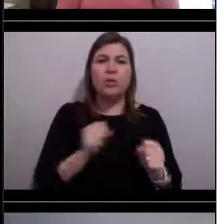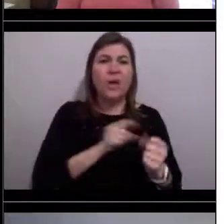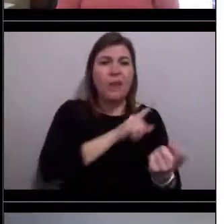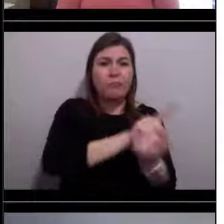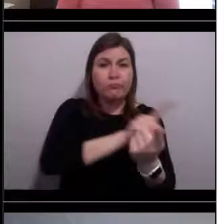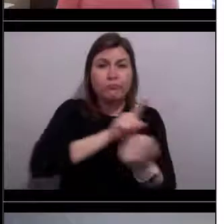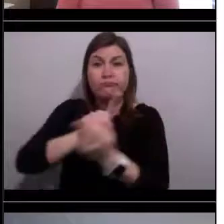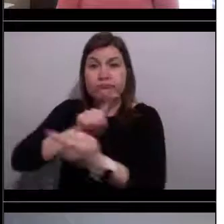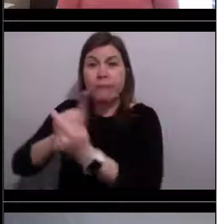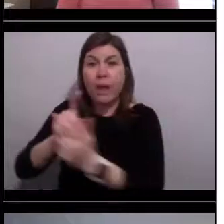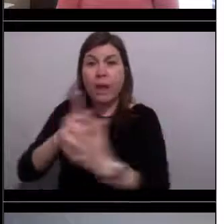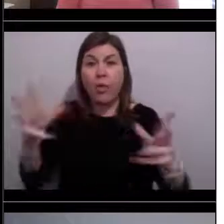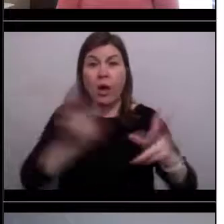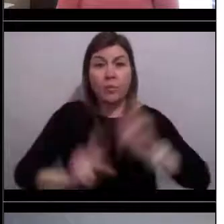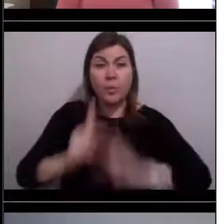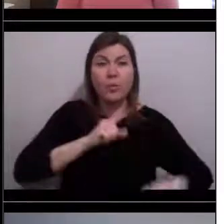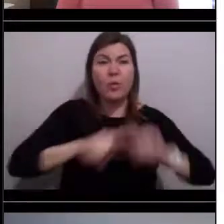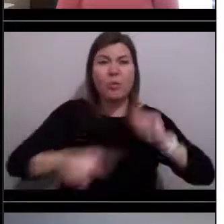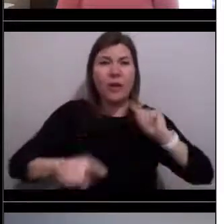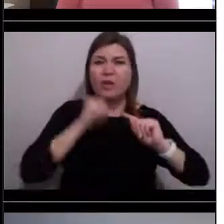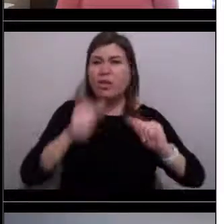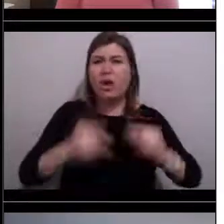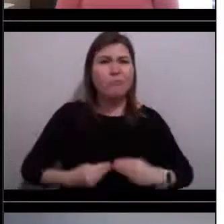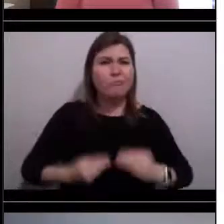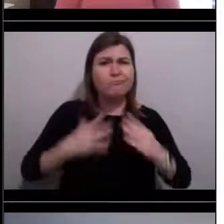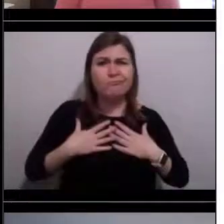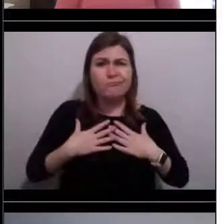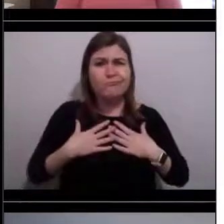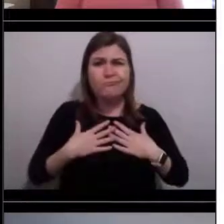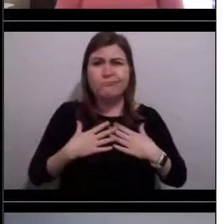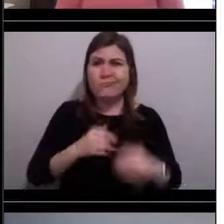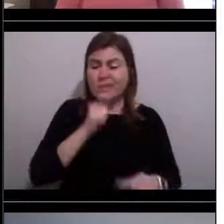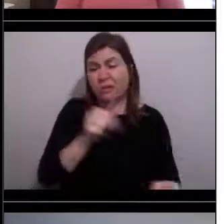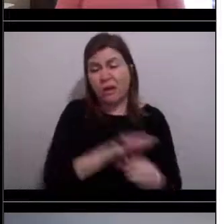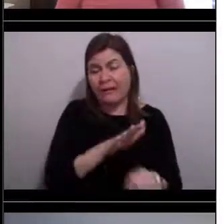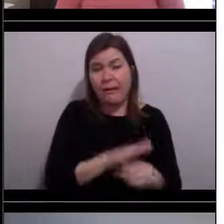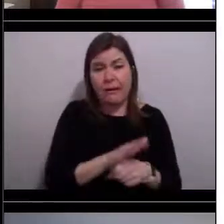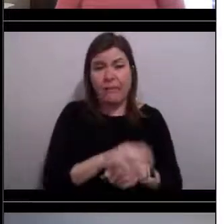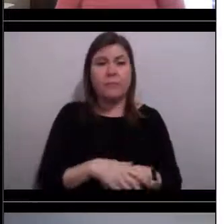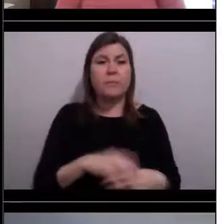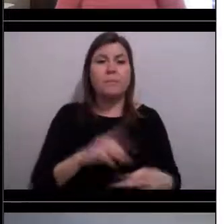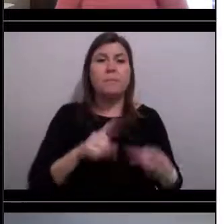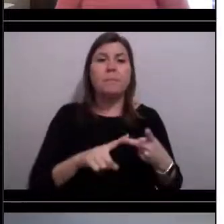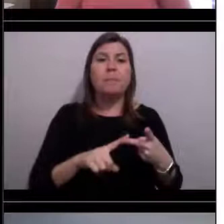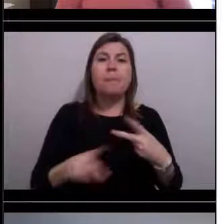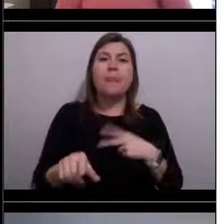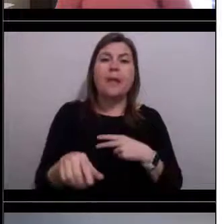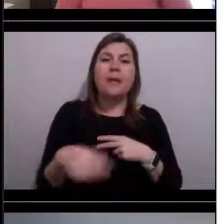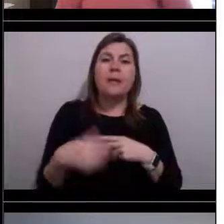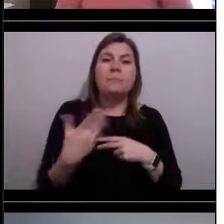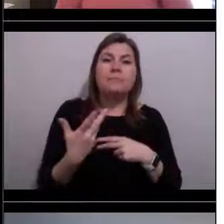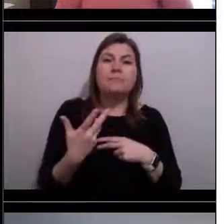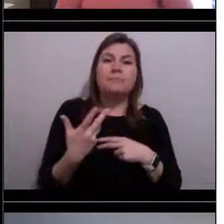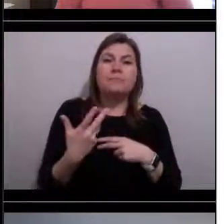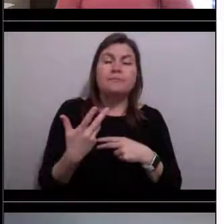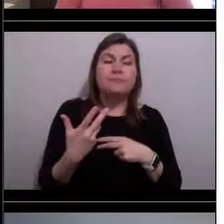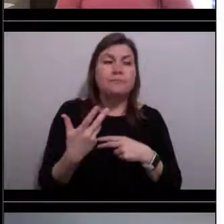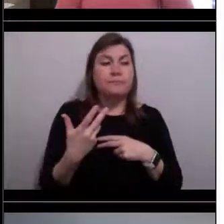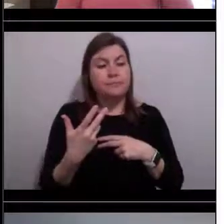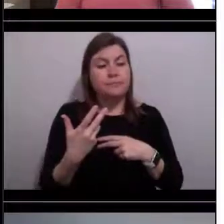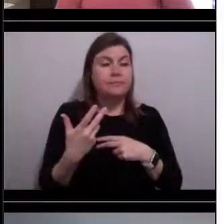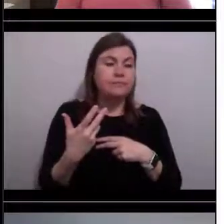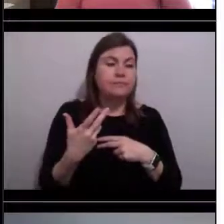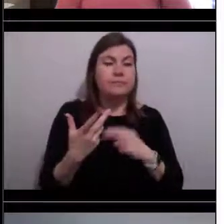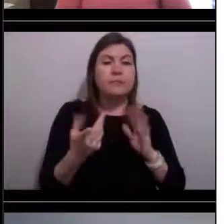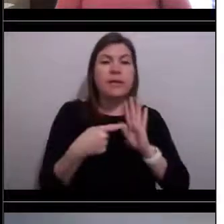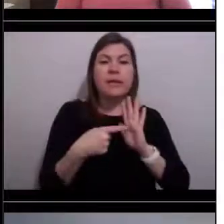connected and they're not rewarding, that's not enough. Less contact and others than we need. For example, it may not be a